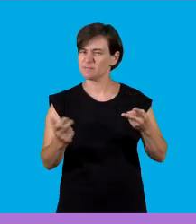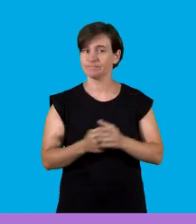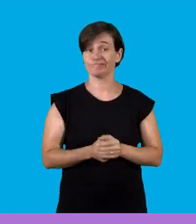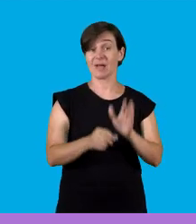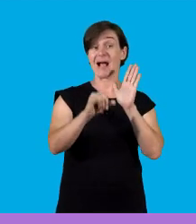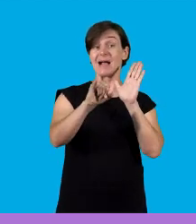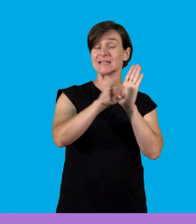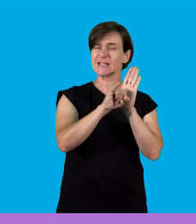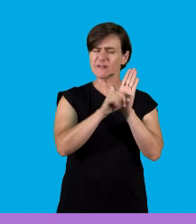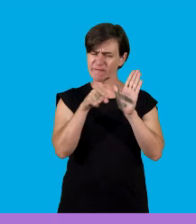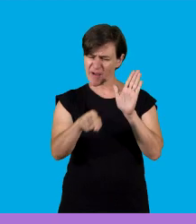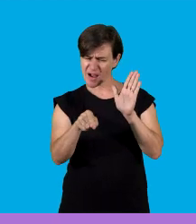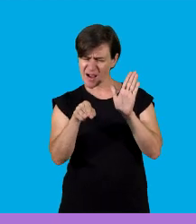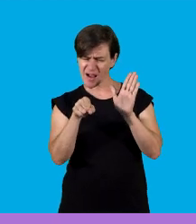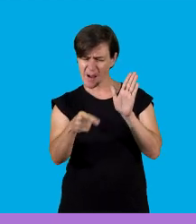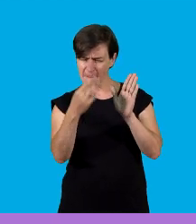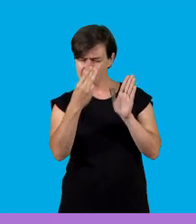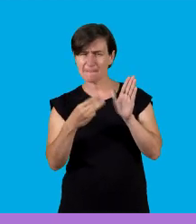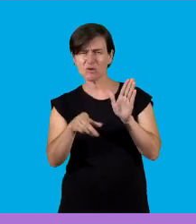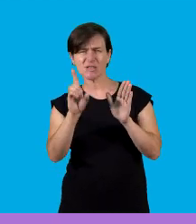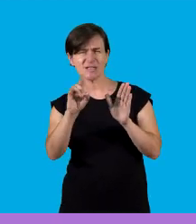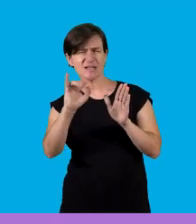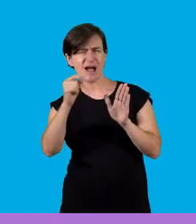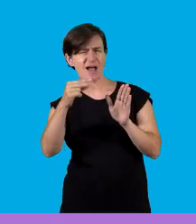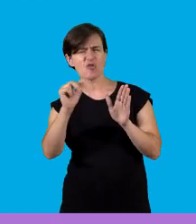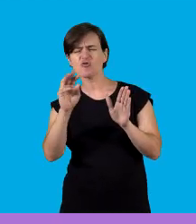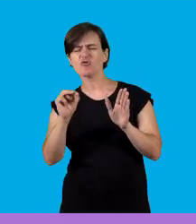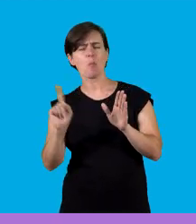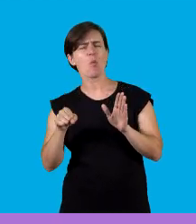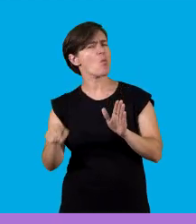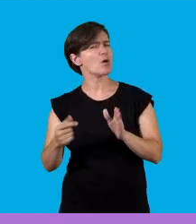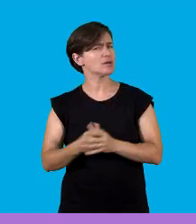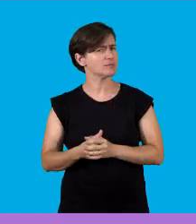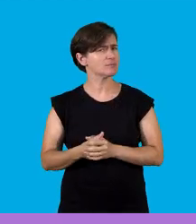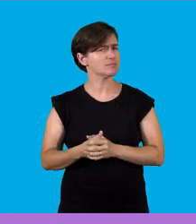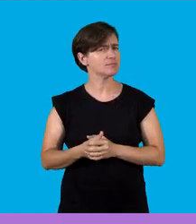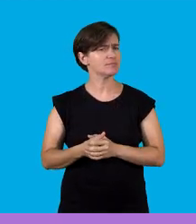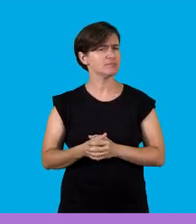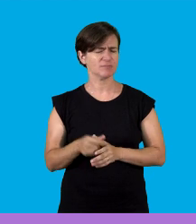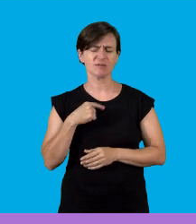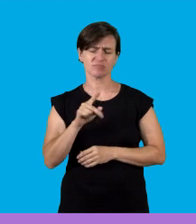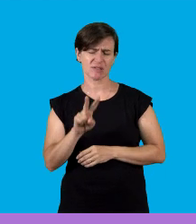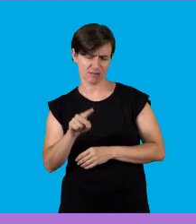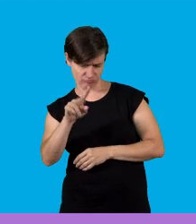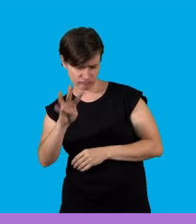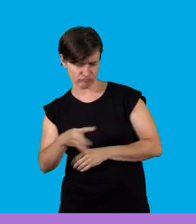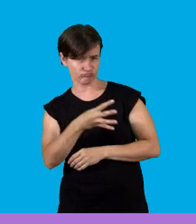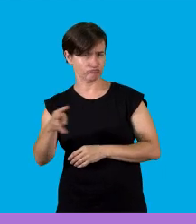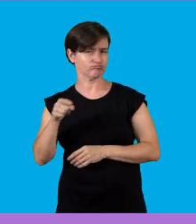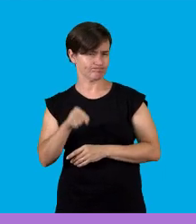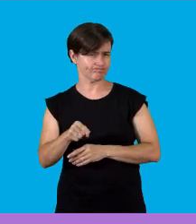Question number 2. I said identify the diagram shown below. Now let's see what is our